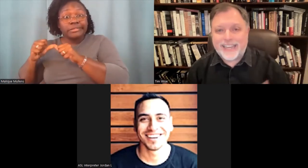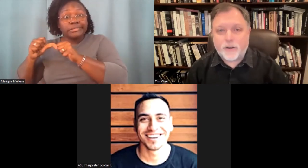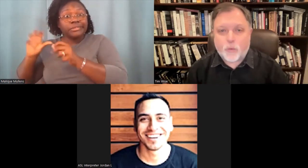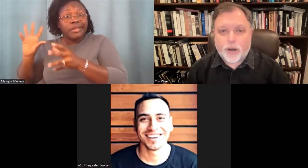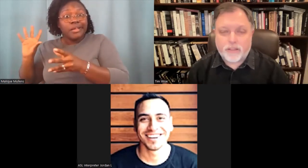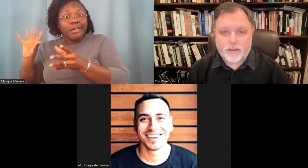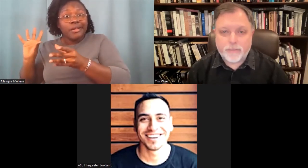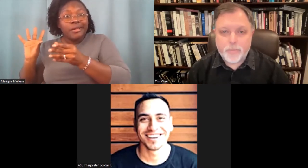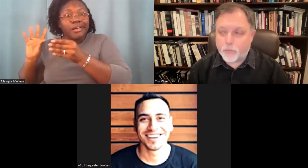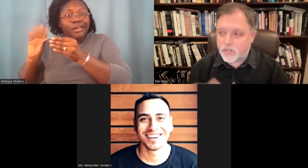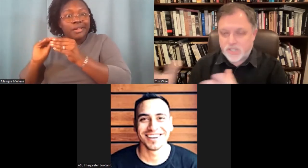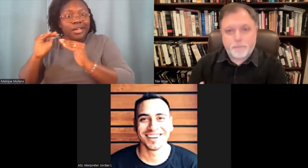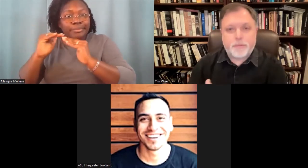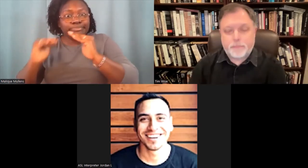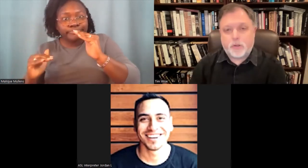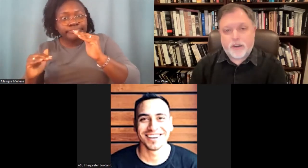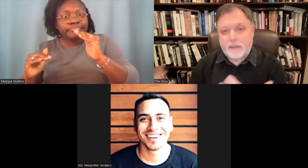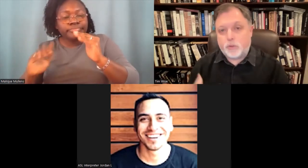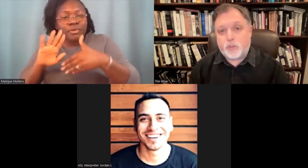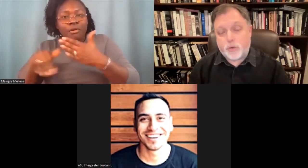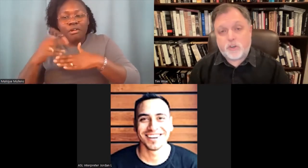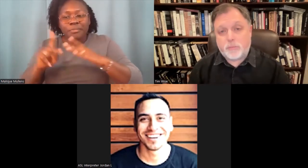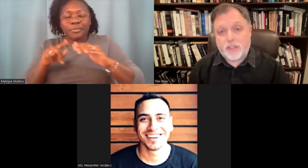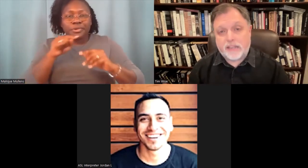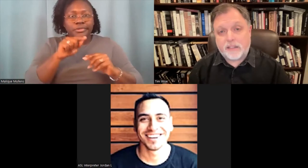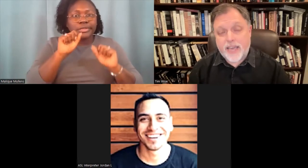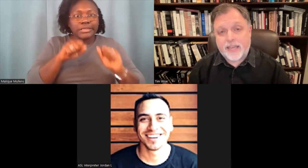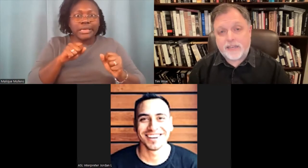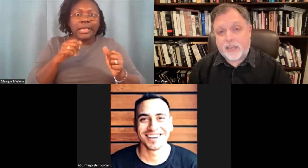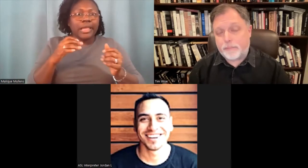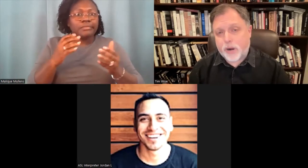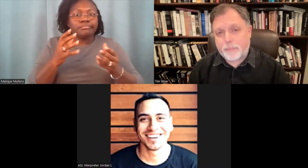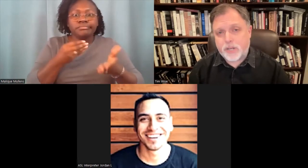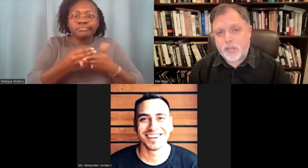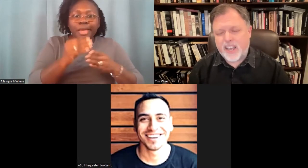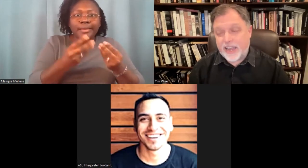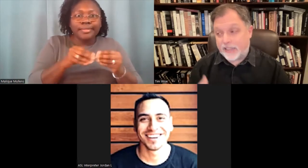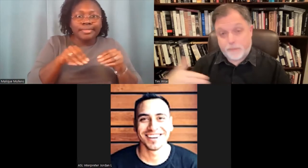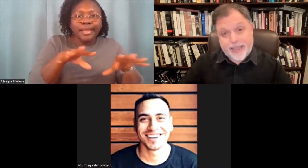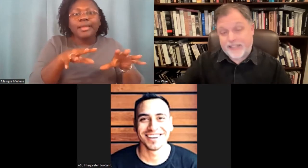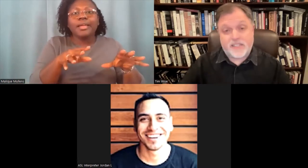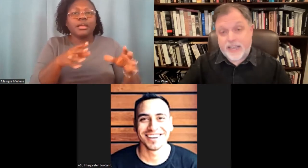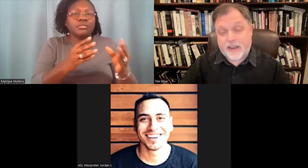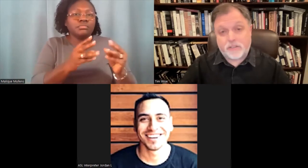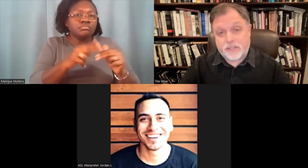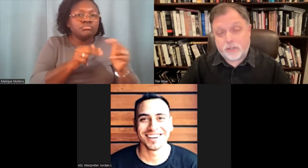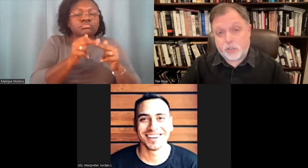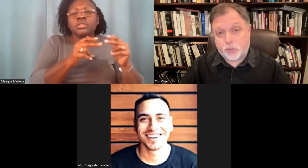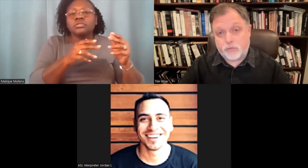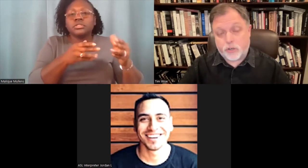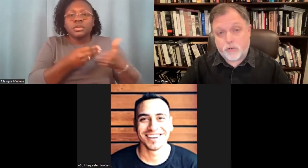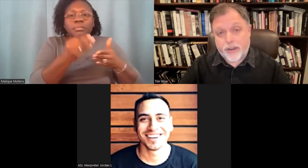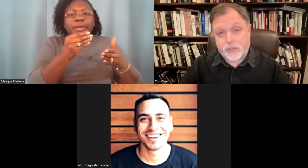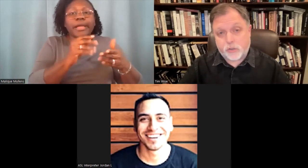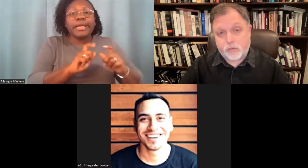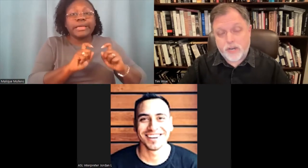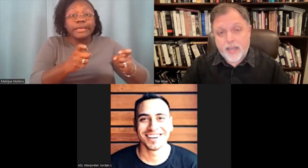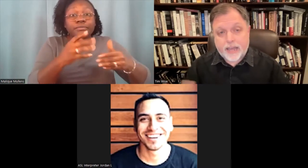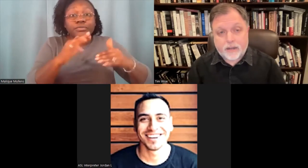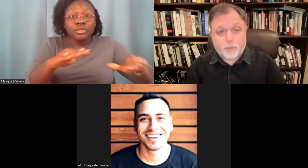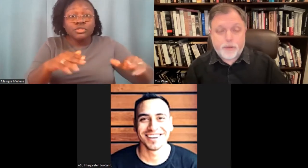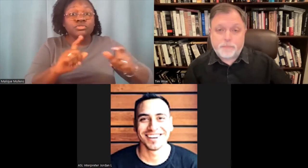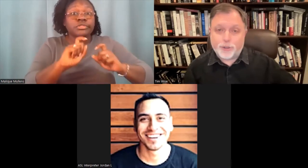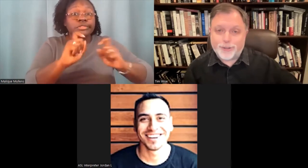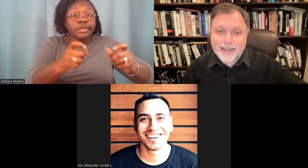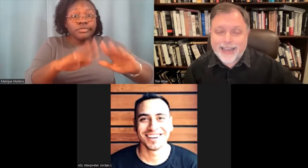accumulated inequality, where some people are able to accumulate land and property and then pass it down to their children or grandchildren,